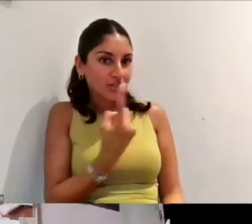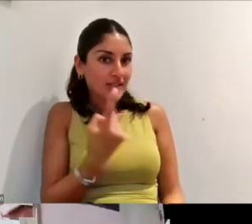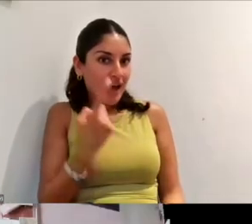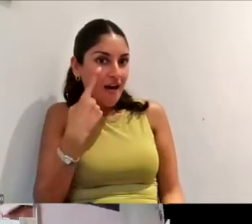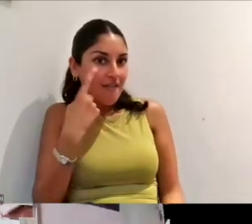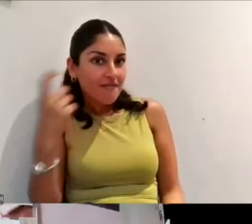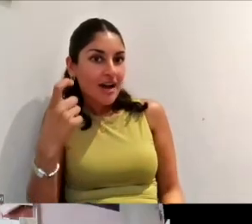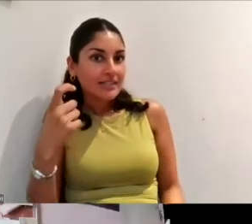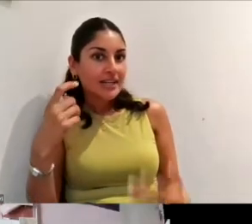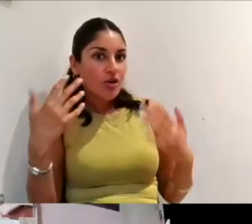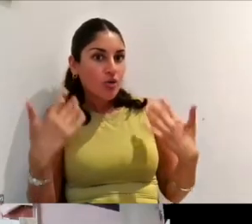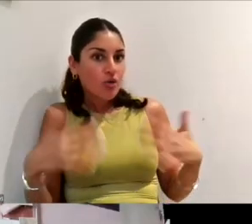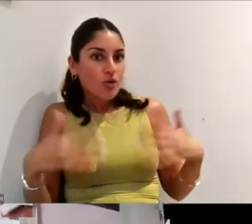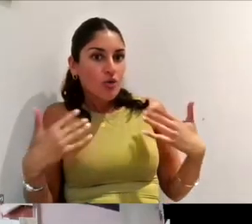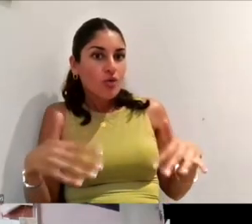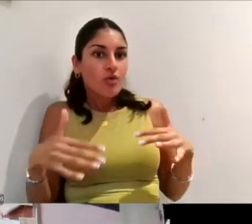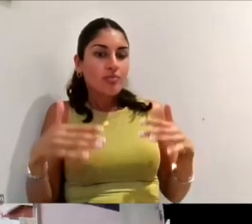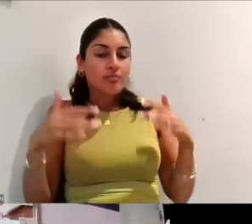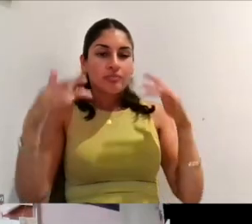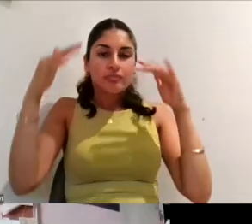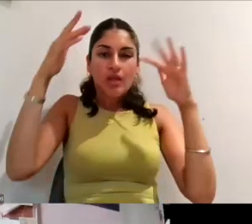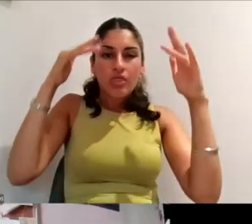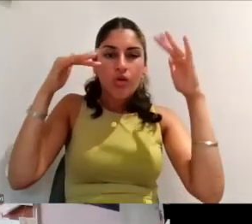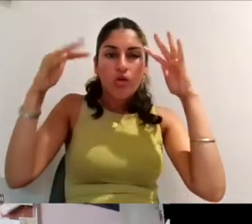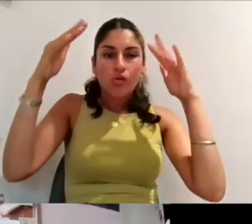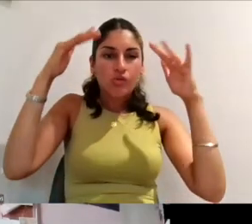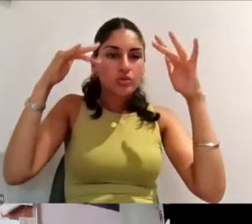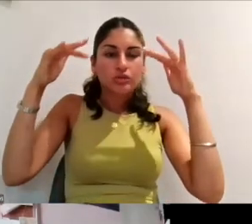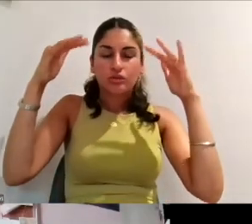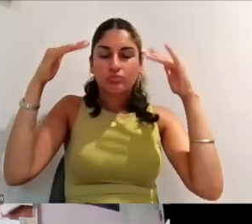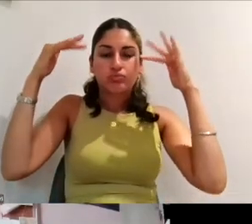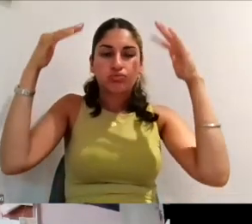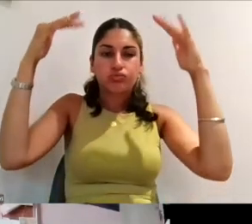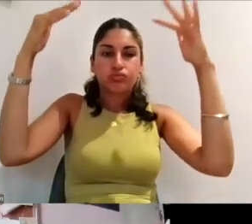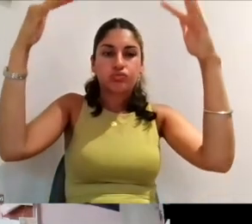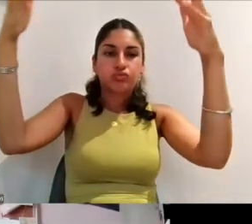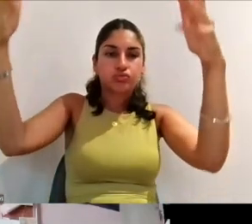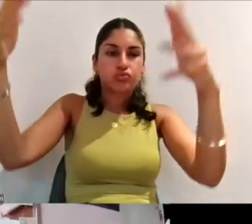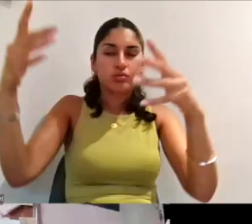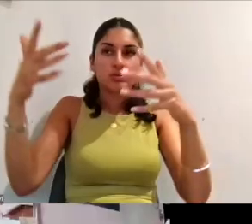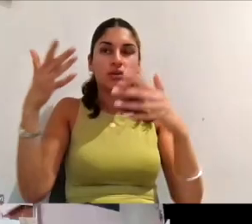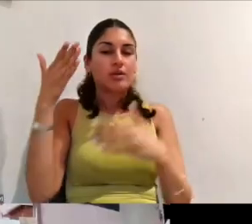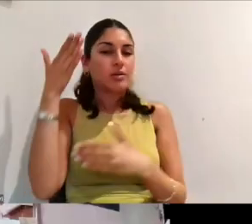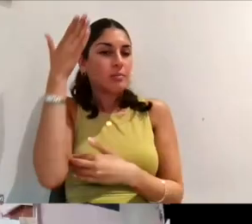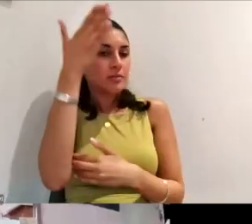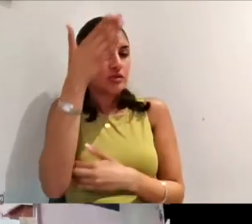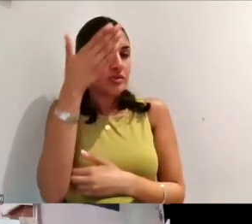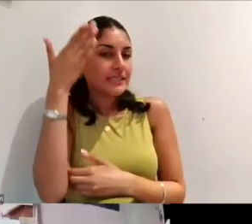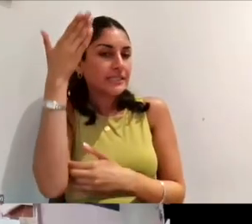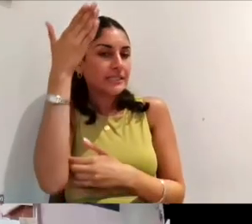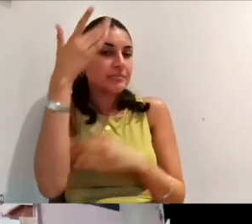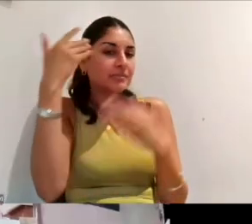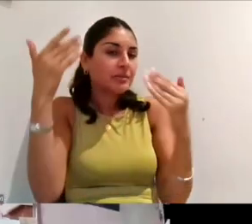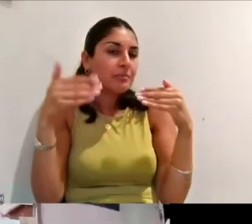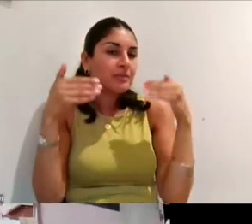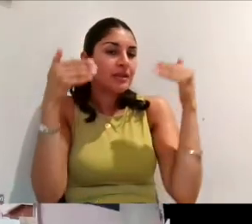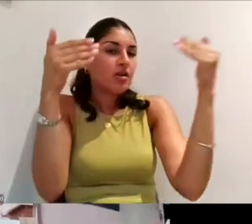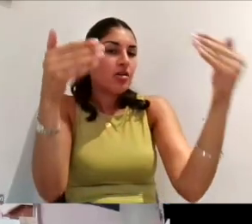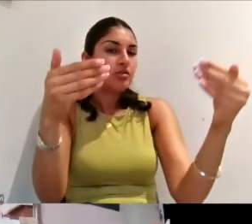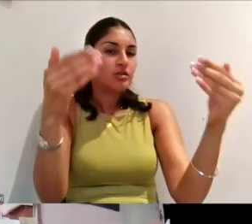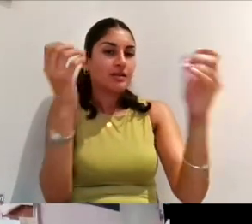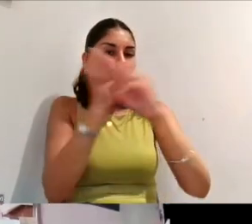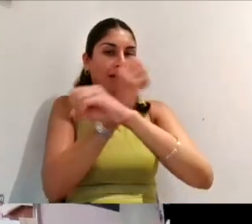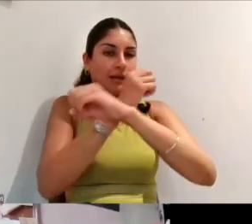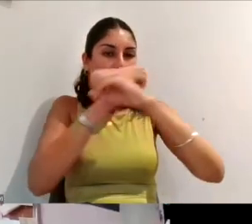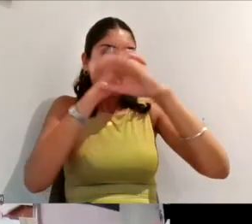find. Let your thoughts go beyond restriction, delusion. Imagine a world